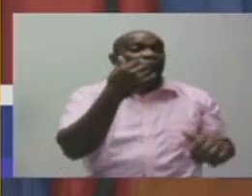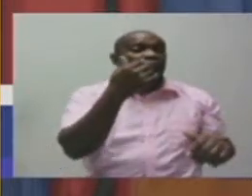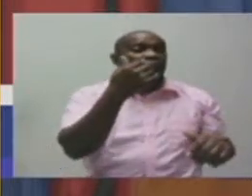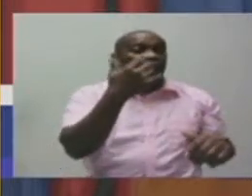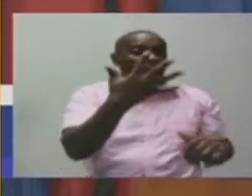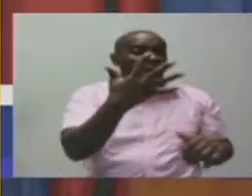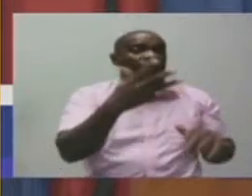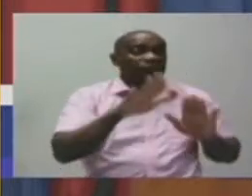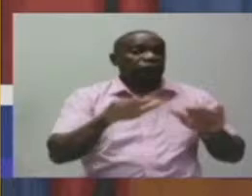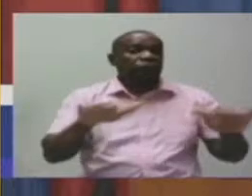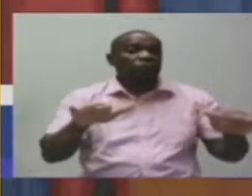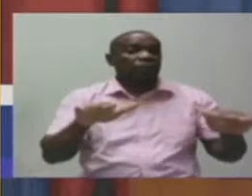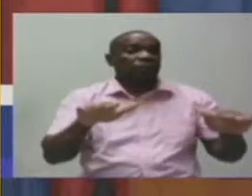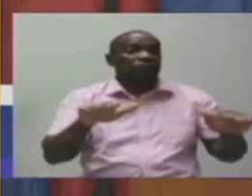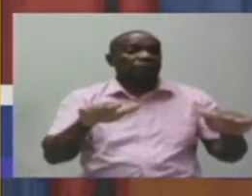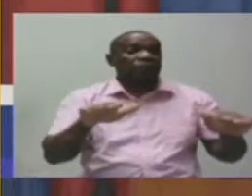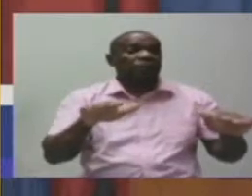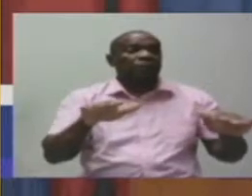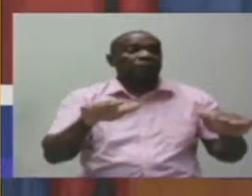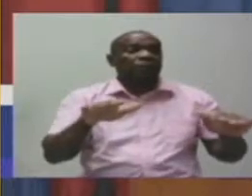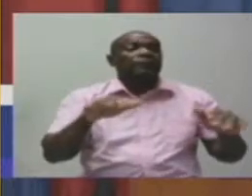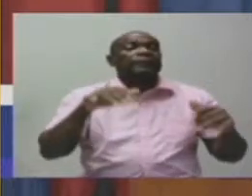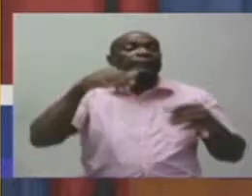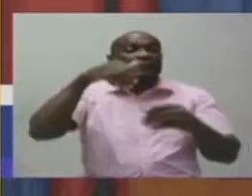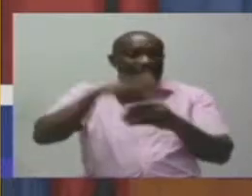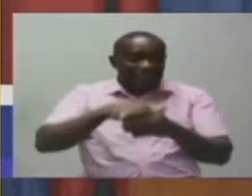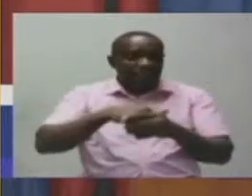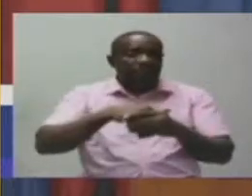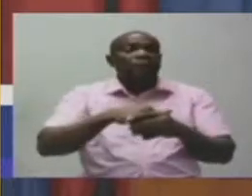care units in the parallel healthcare system.